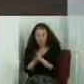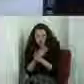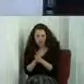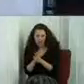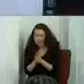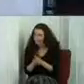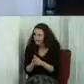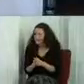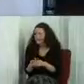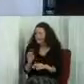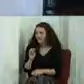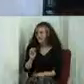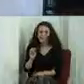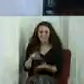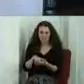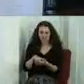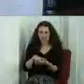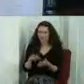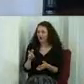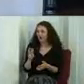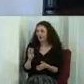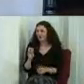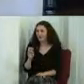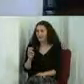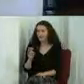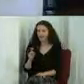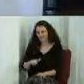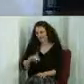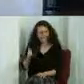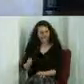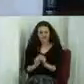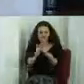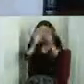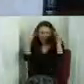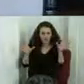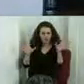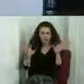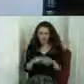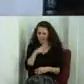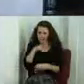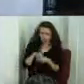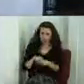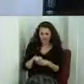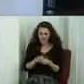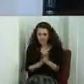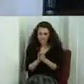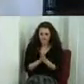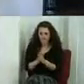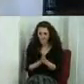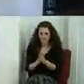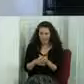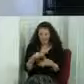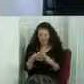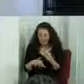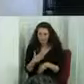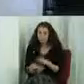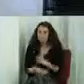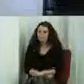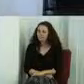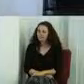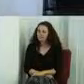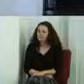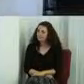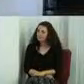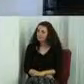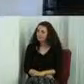churches? It's about time we did. Amen? Vibrant, inclusive, and progressive, VIP churches. I